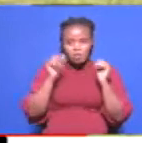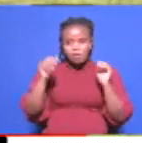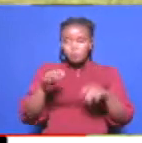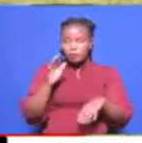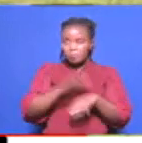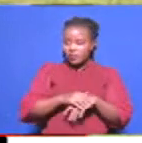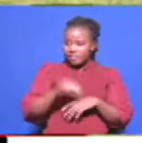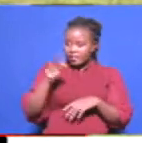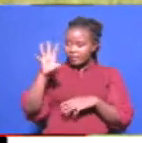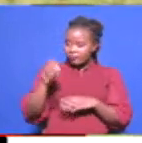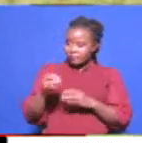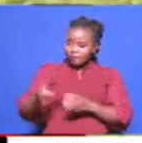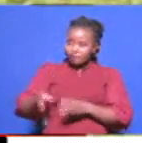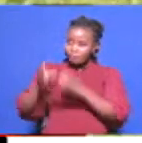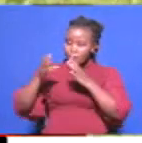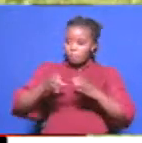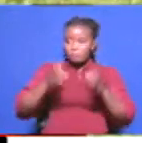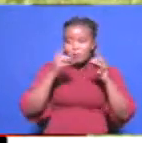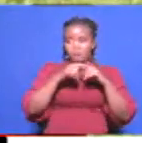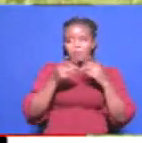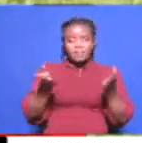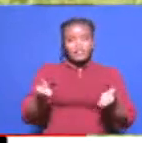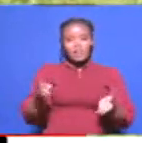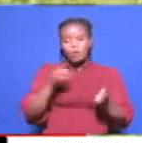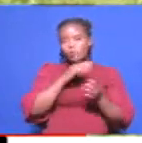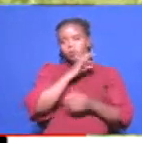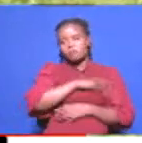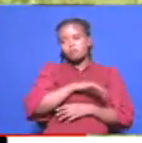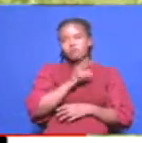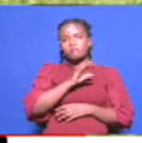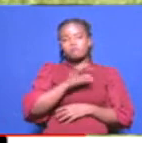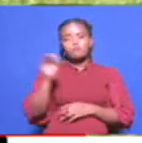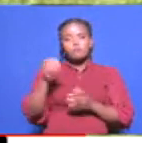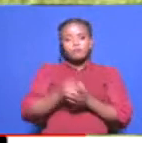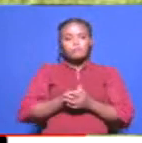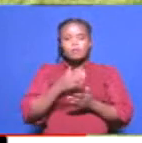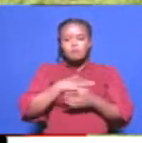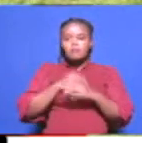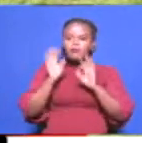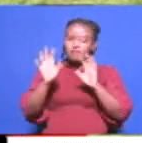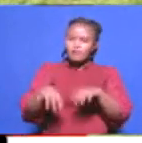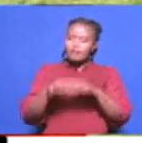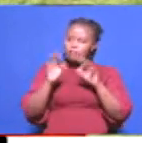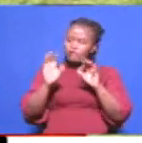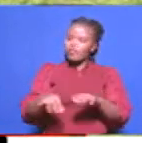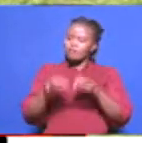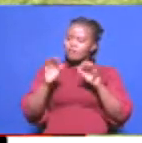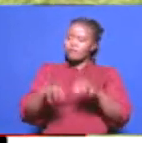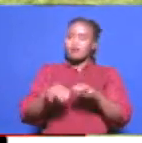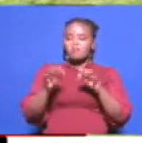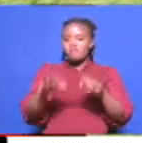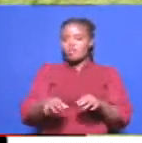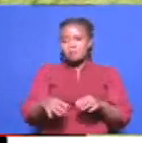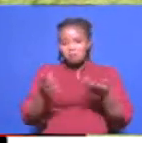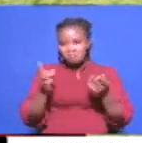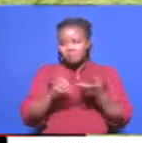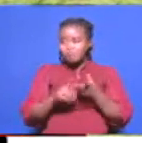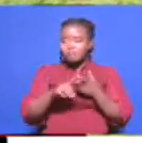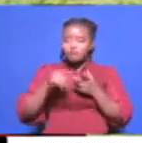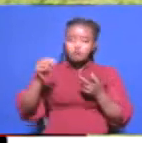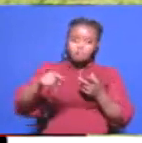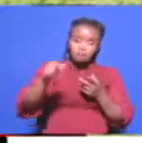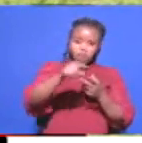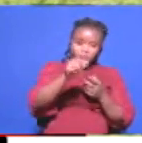hii ni kama tunaenda kutoka bure. Nalima na mbegu nimenunua na mbolea. Nimeweka watu wa